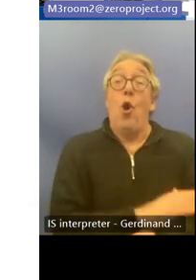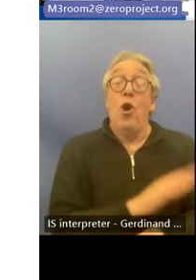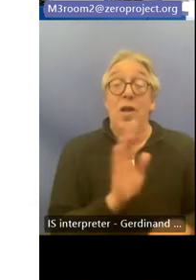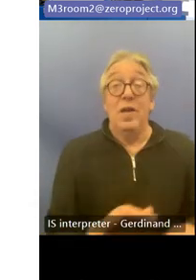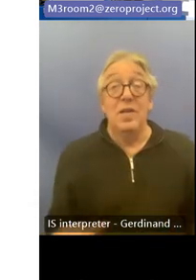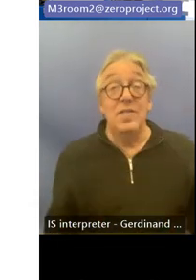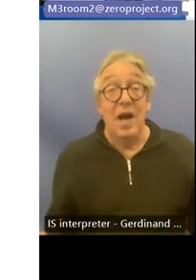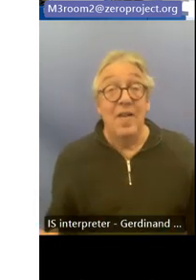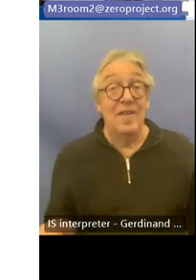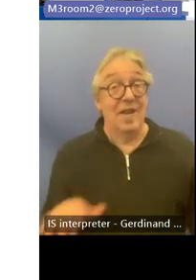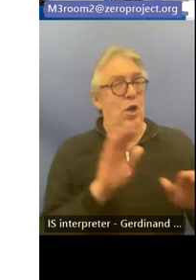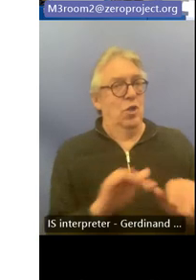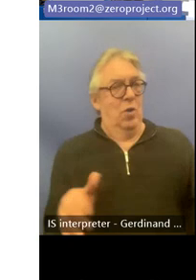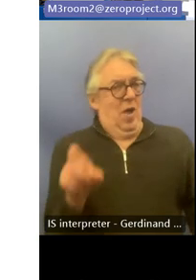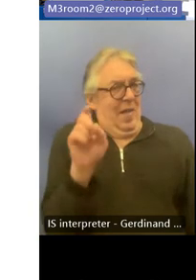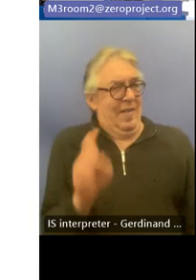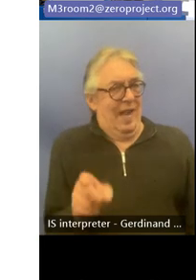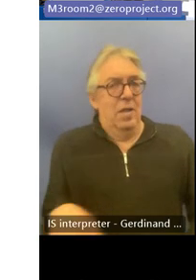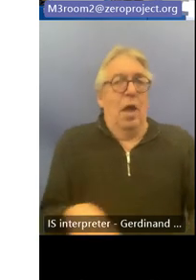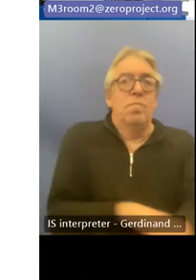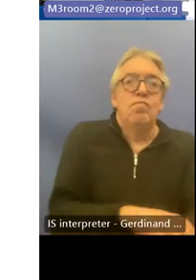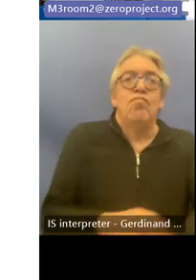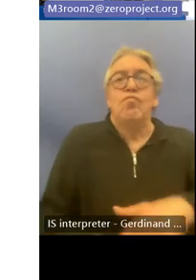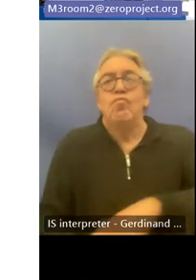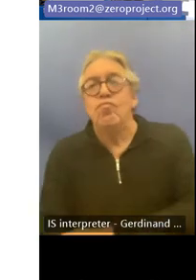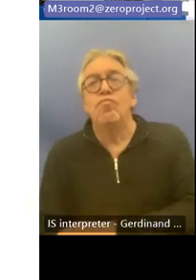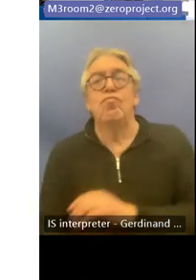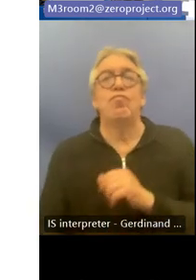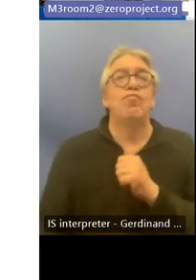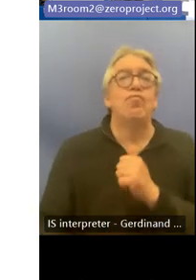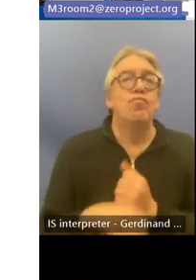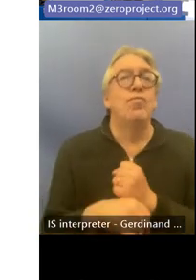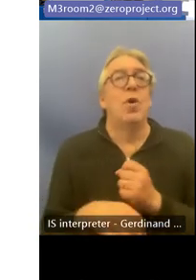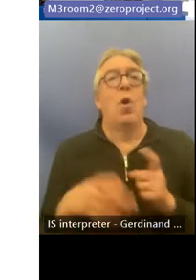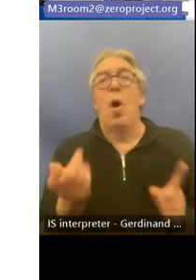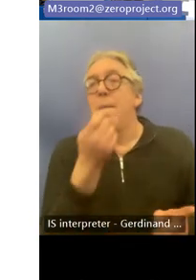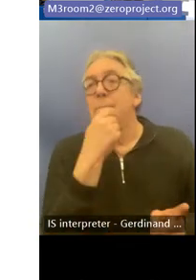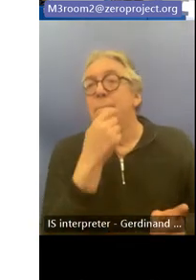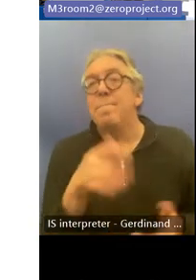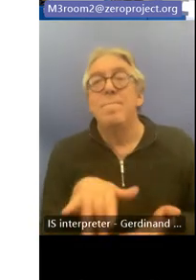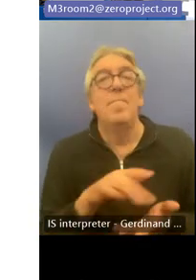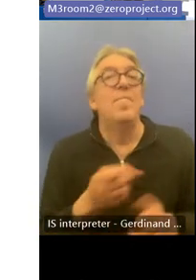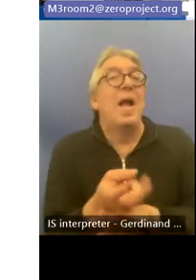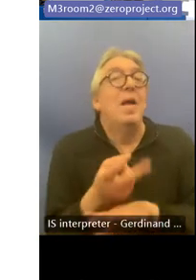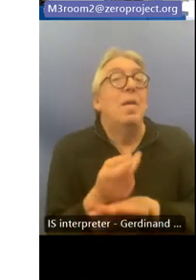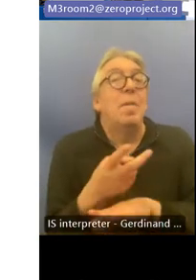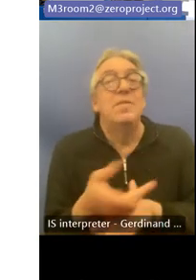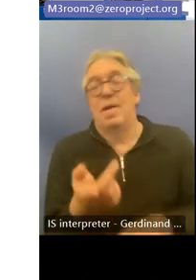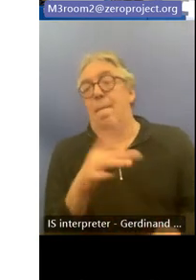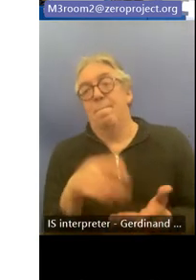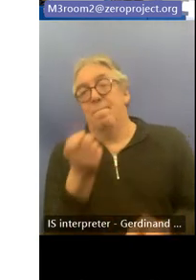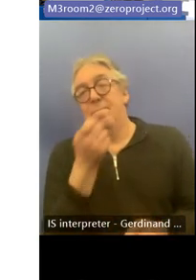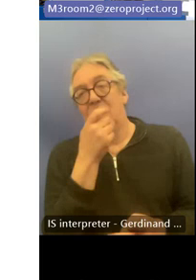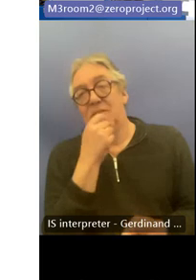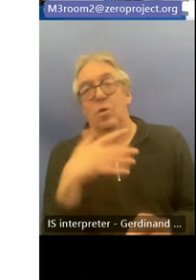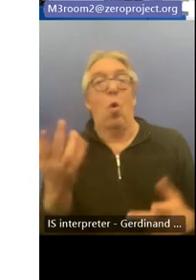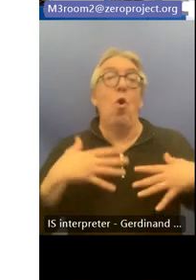assistive device with adaptation. They need epilepsy-related medicine. They need physiotherapy based on the